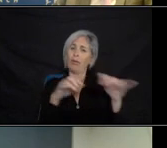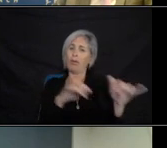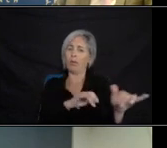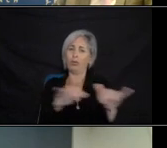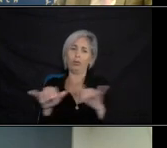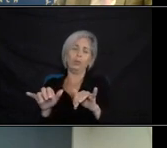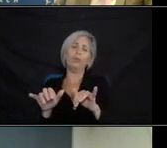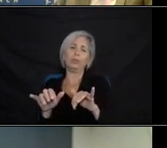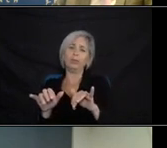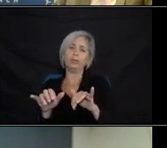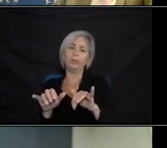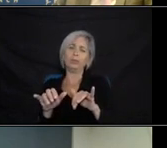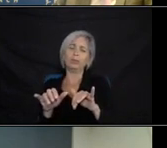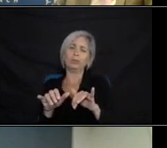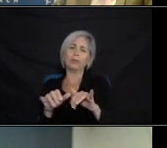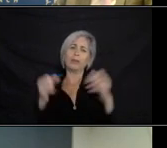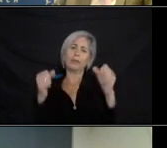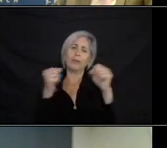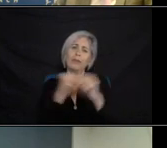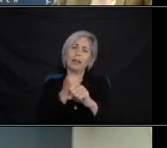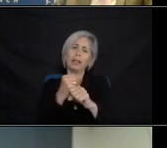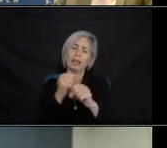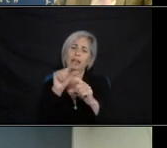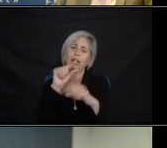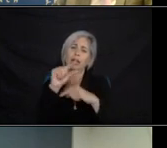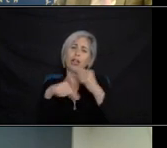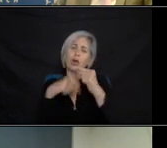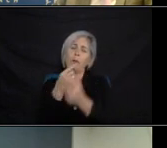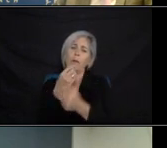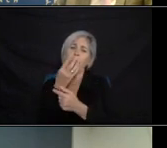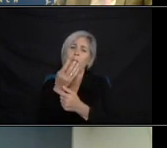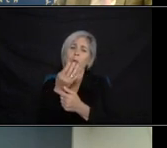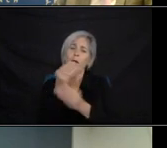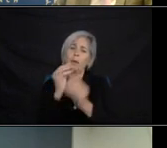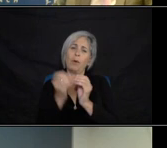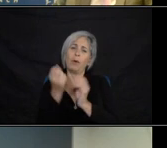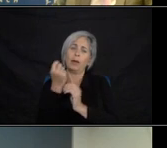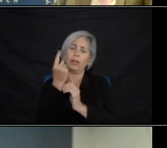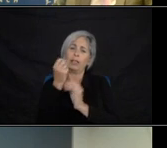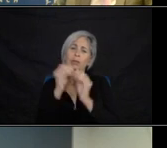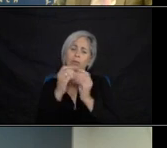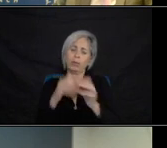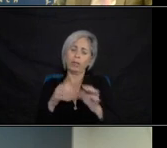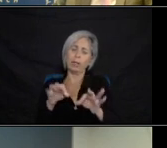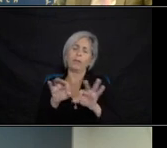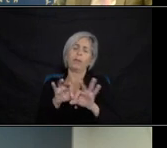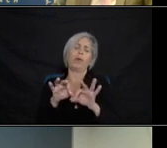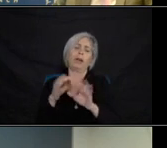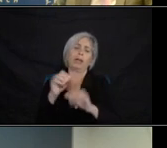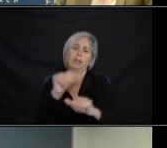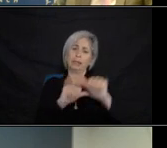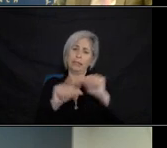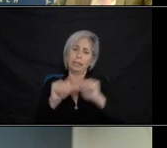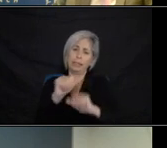Forests fight global warming in ways more important than previously understood, according to Science